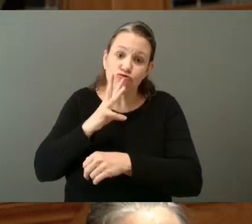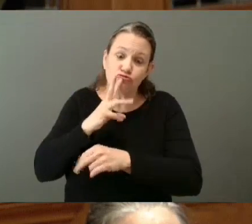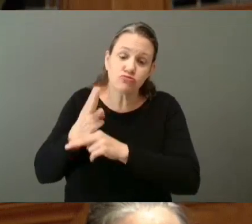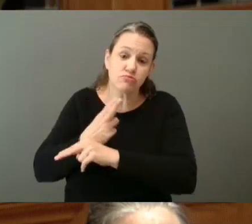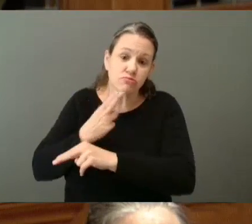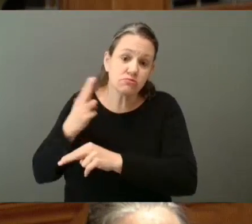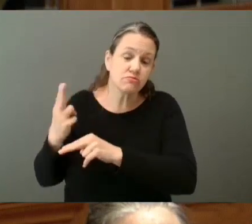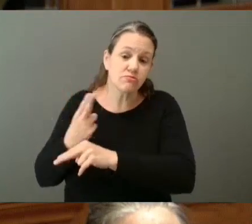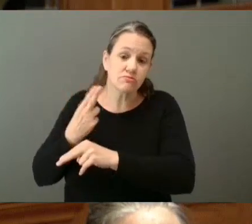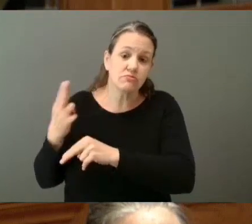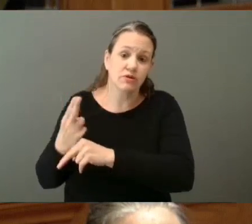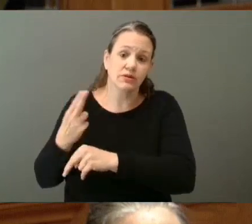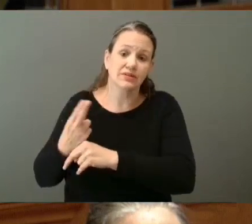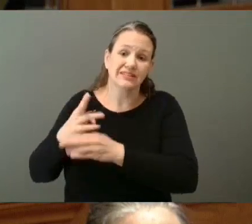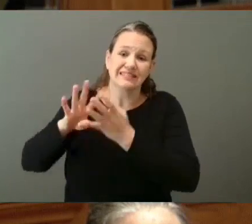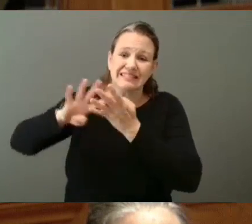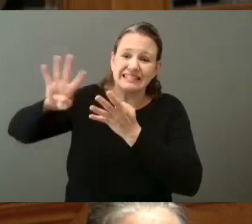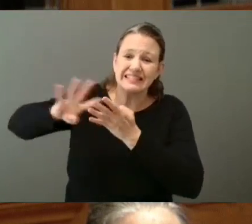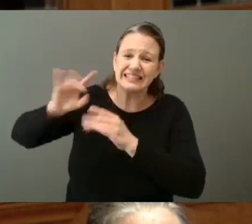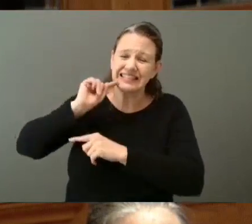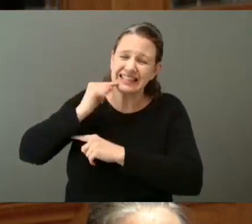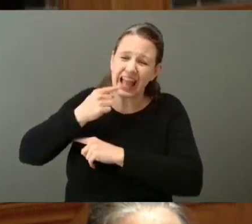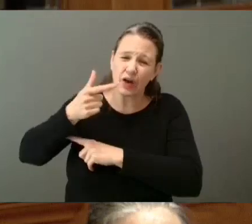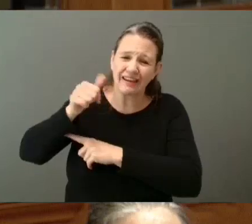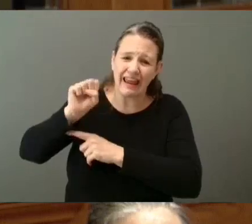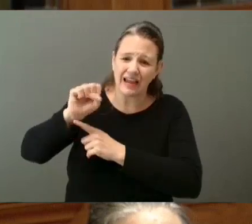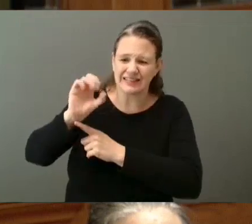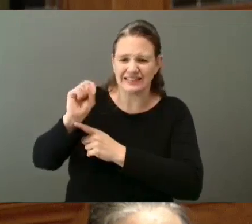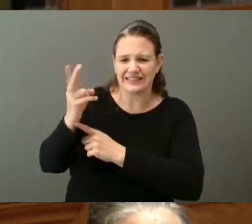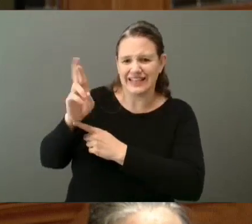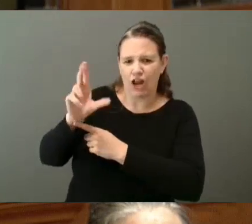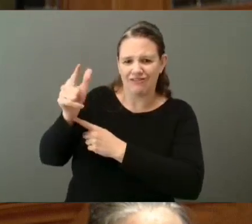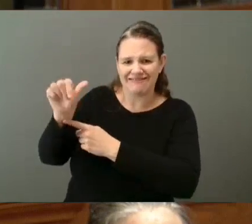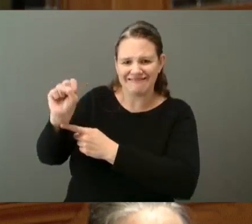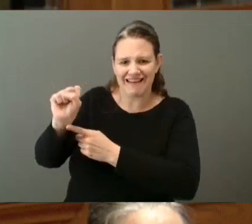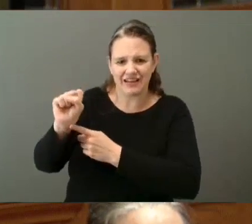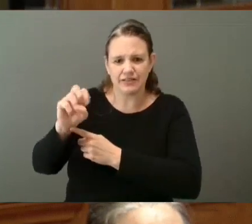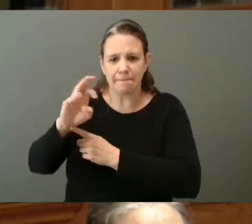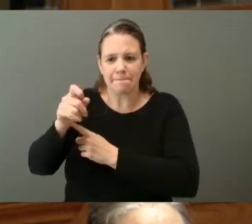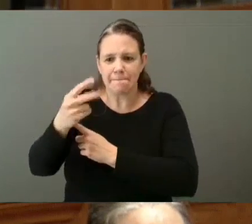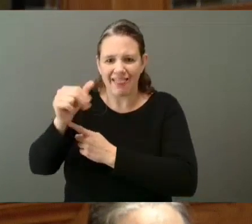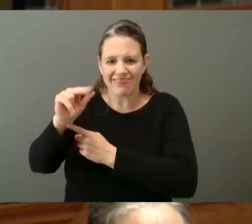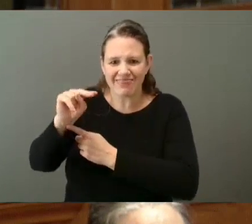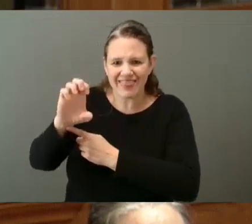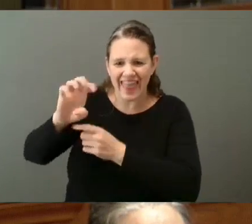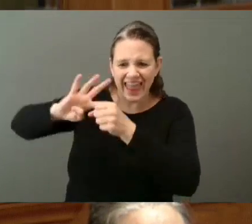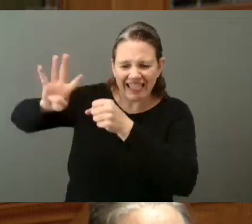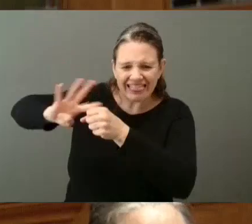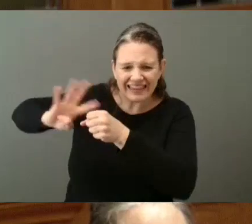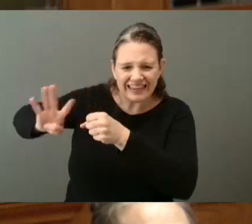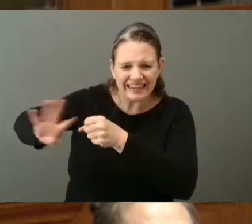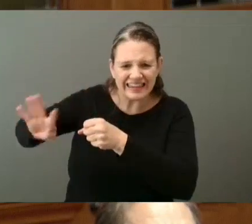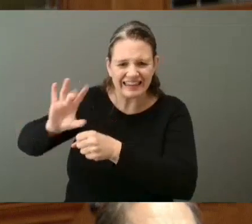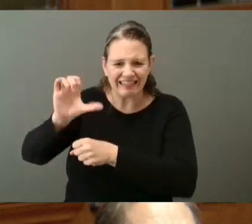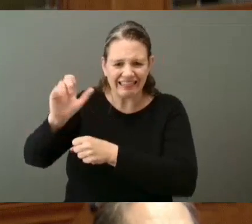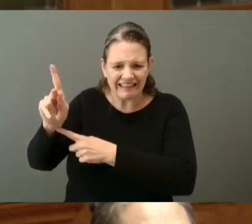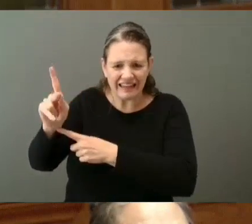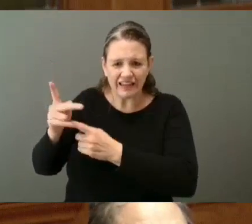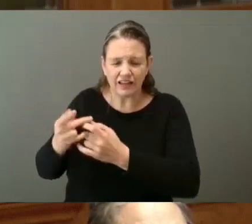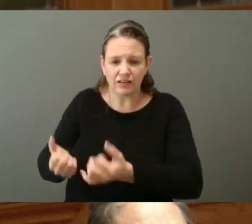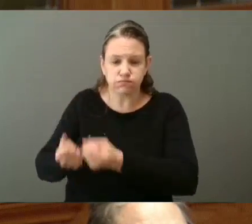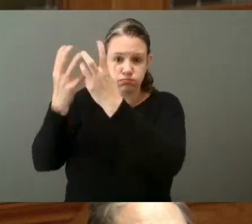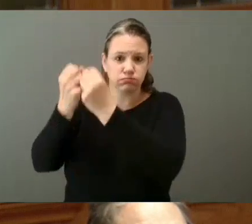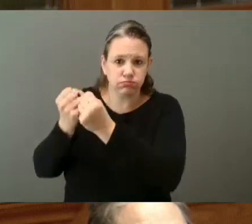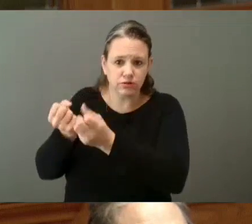land. It results in methane leaks, flaring, venting. The list goes on. Because of the risk fracking poses to